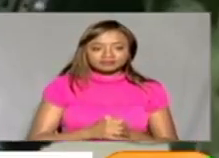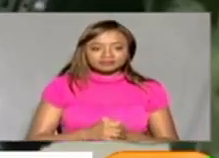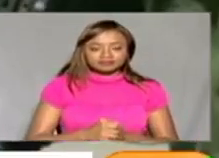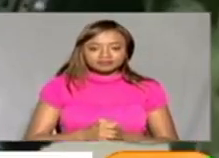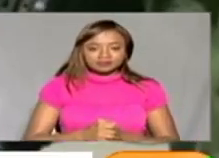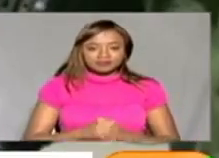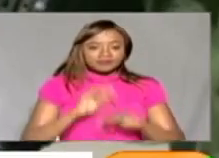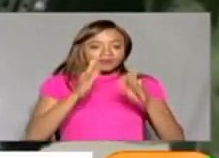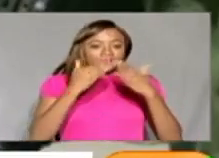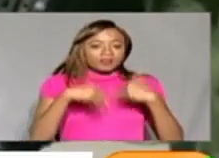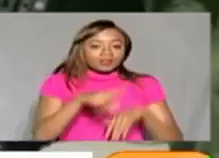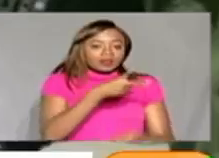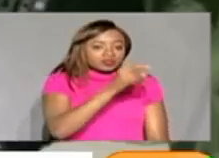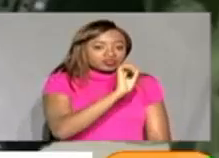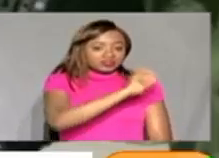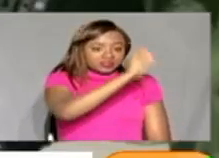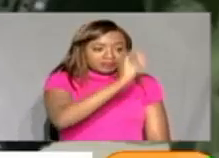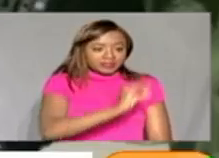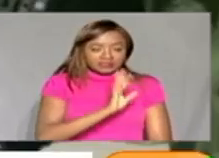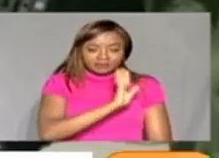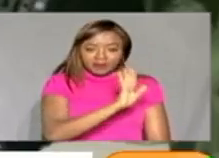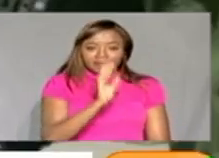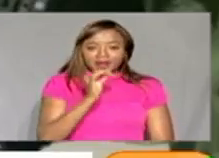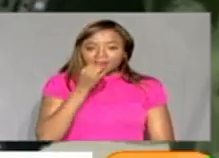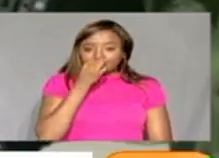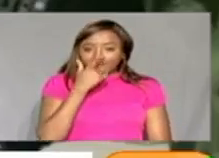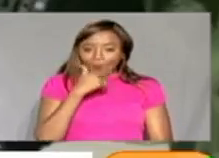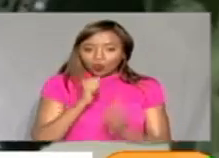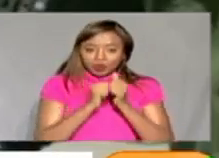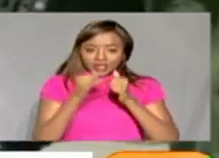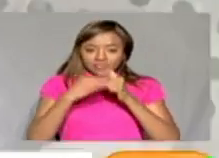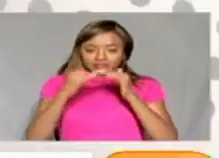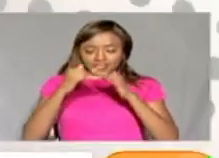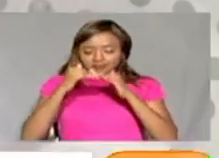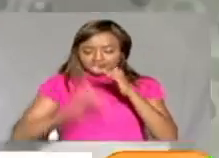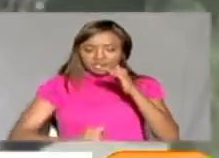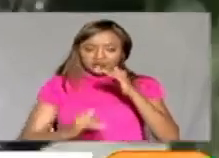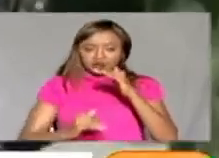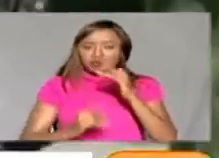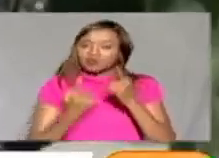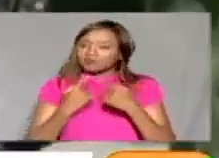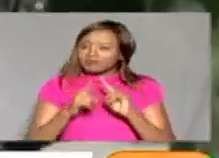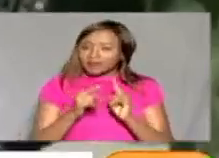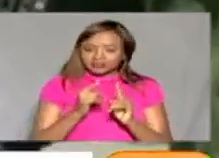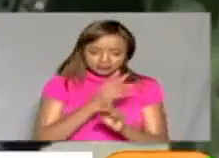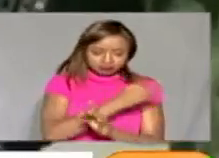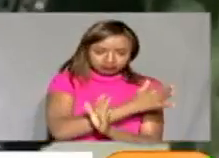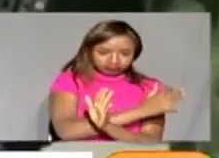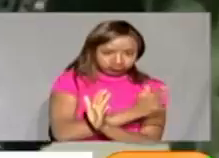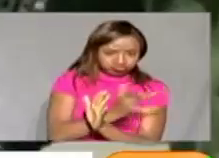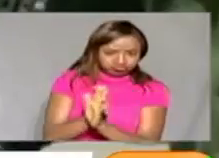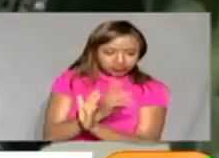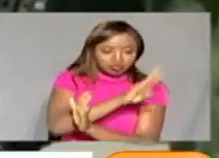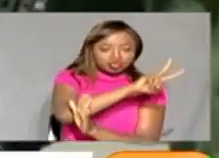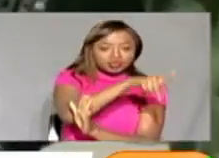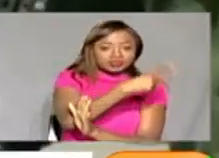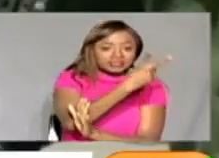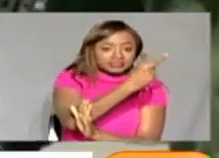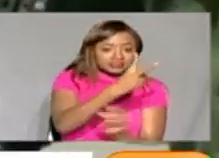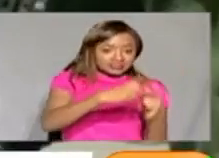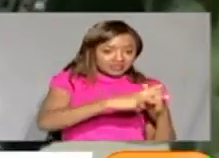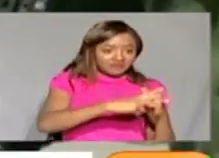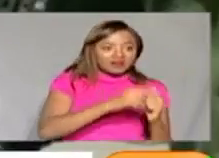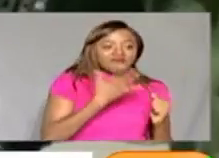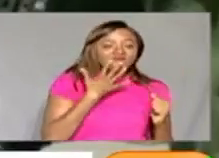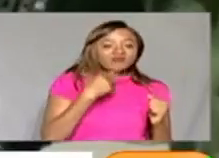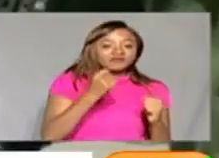police. 20% of them were below 18 years of age. Since 2007,